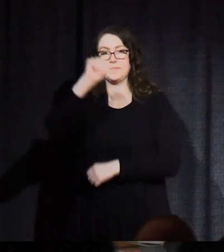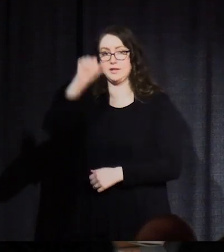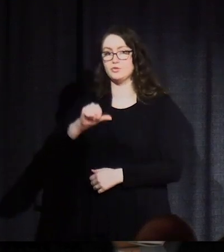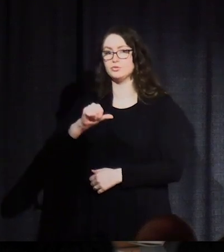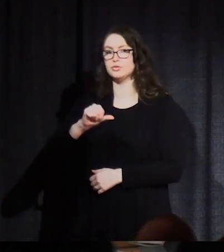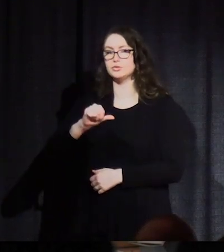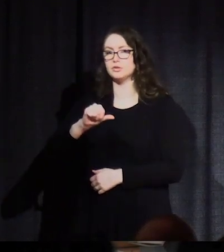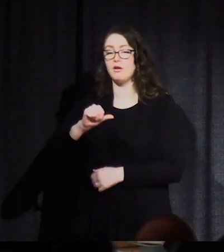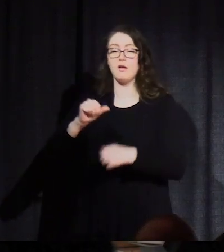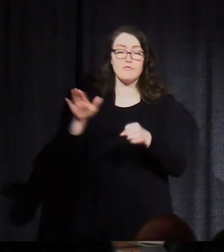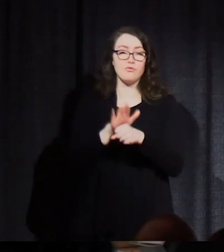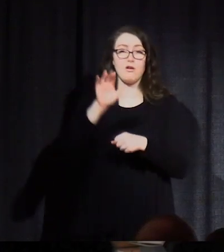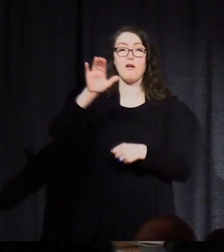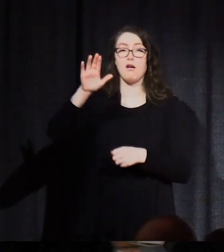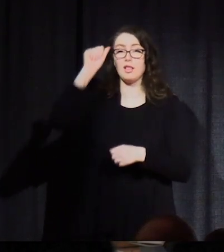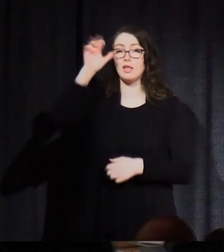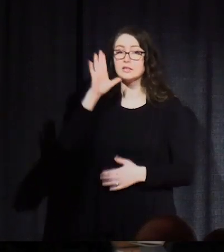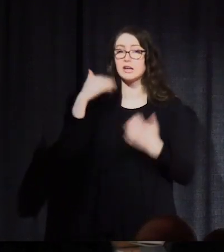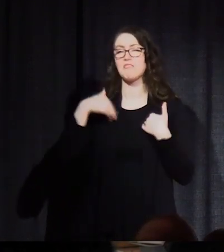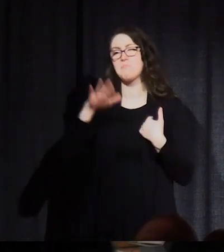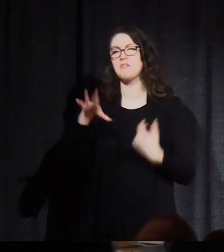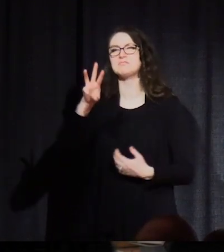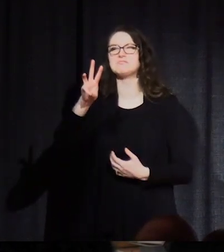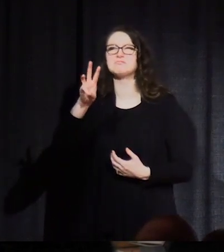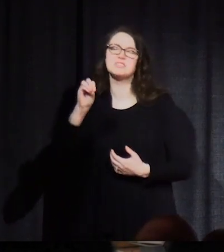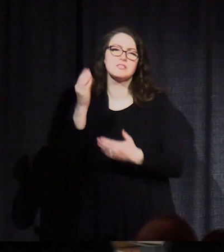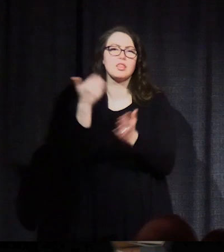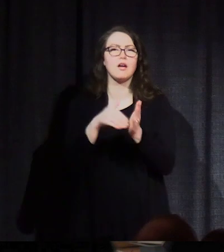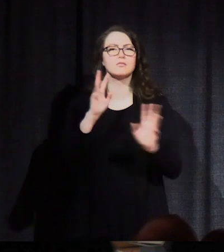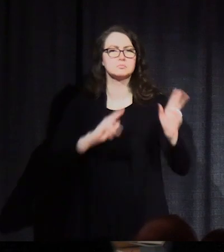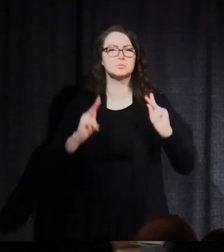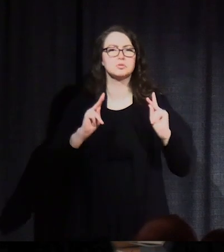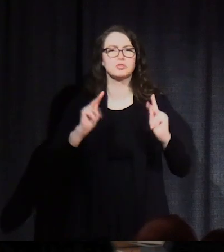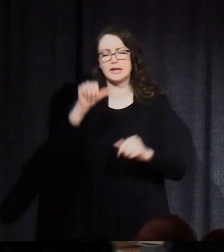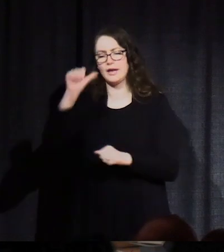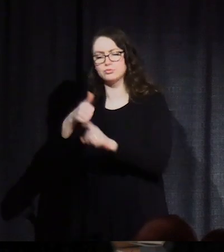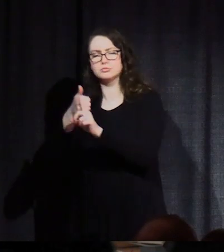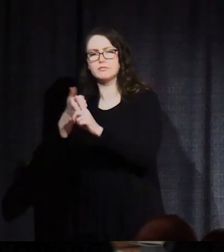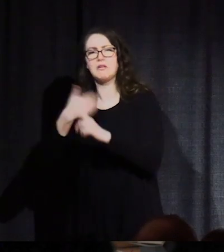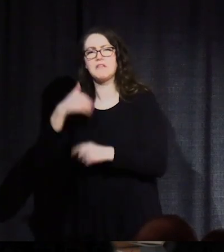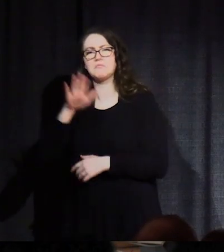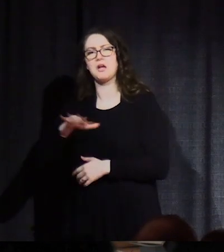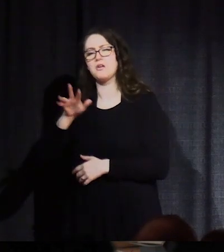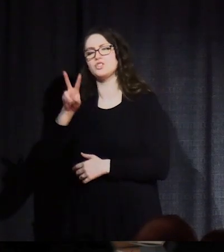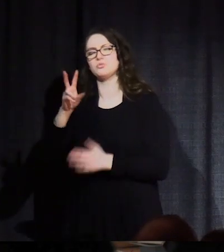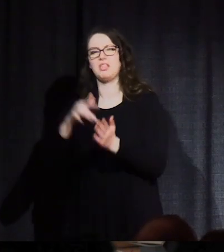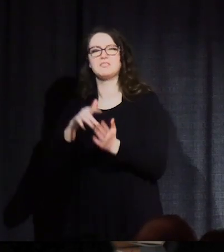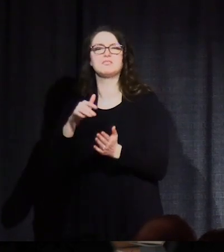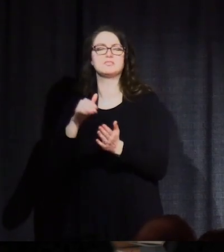2,700. Alaska was, by every definition, one of the rural areas targeted by the REA